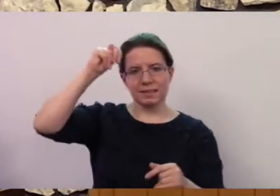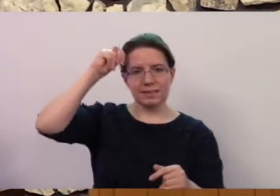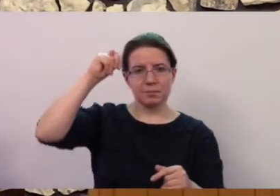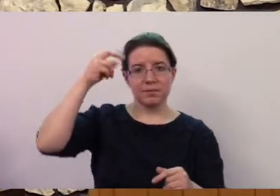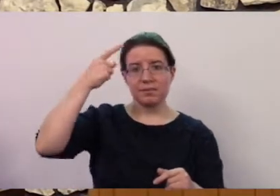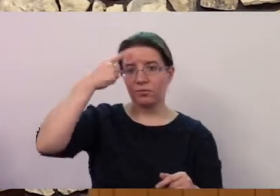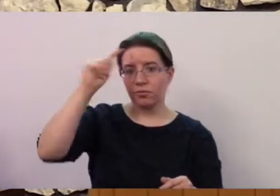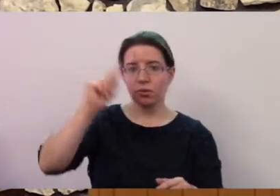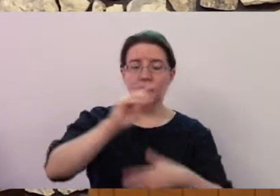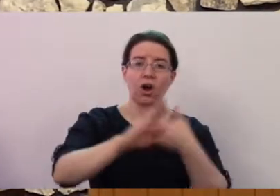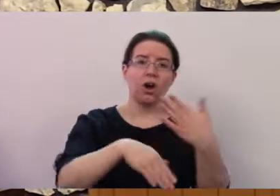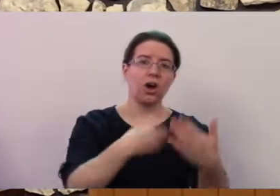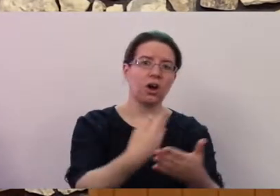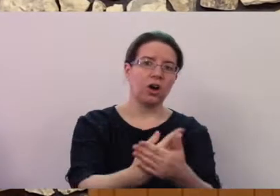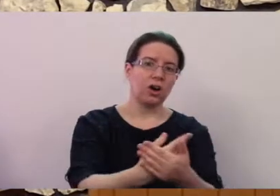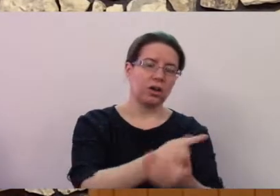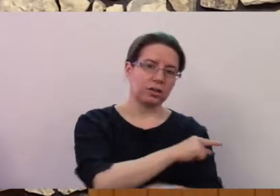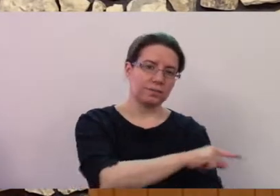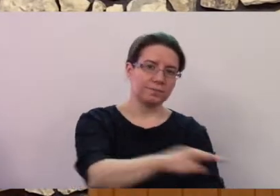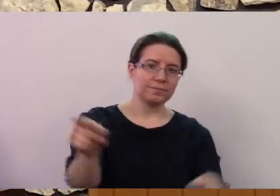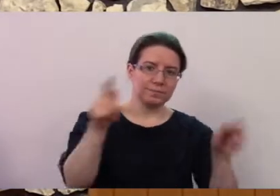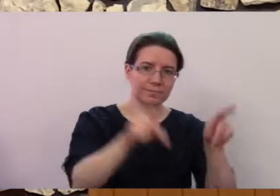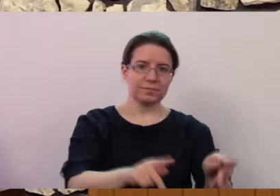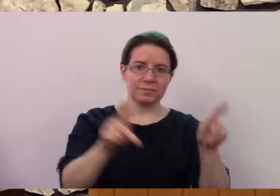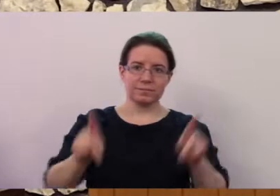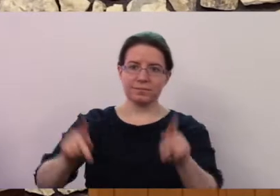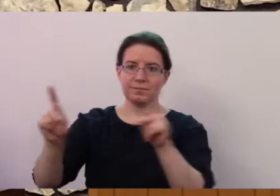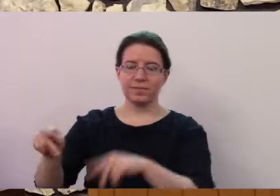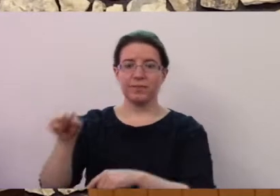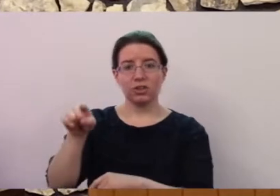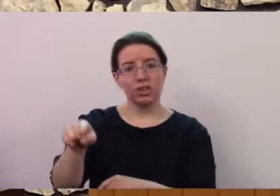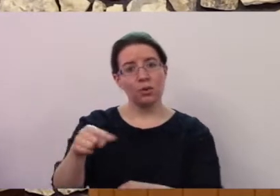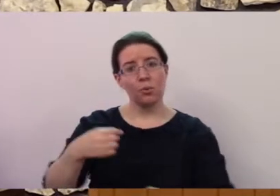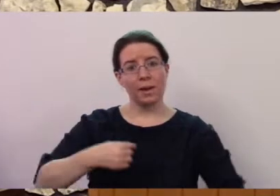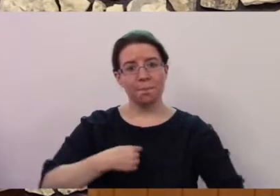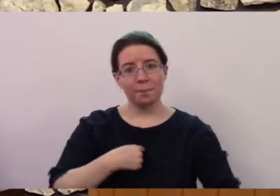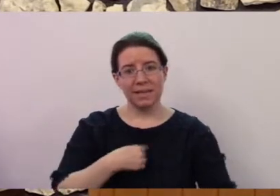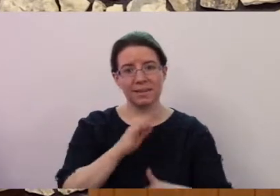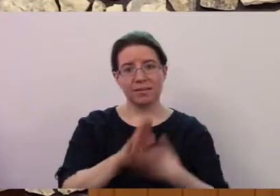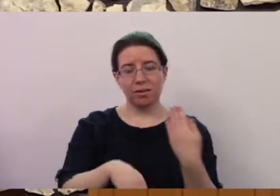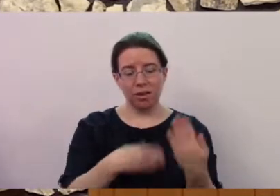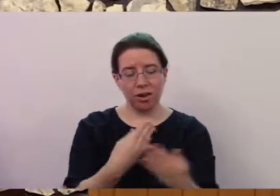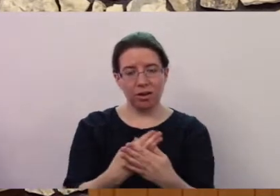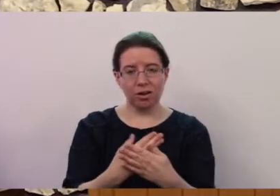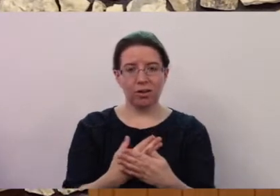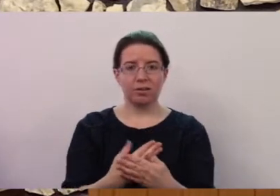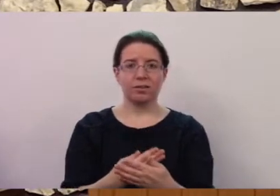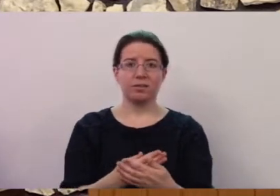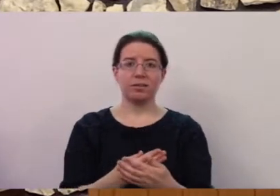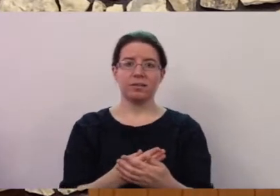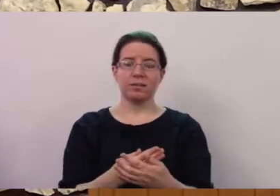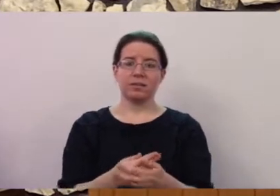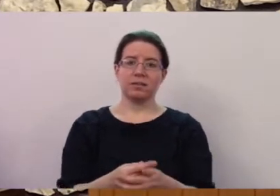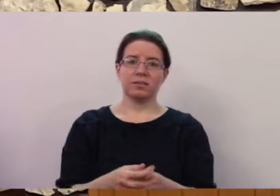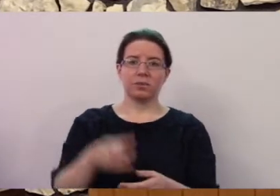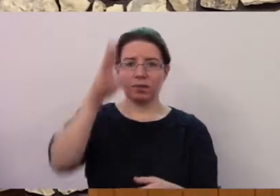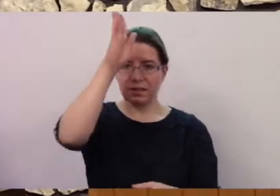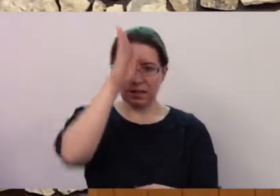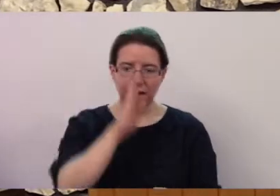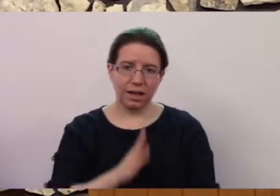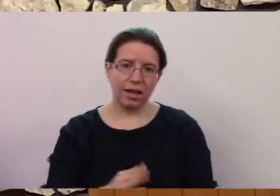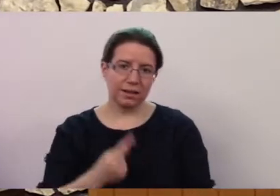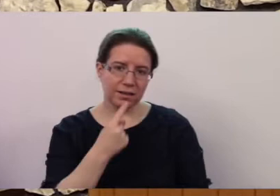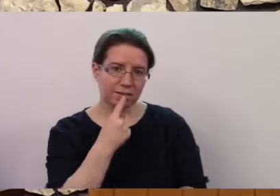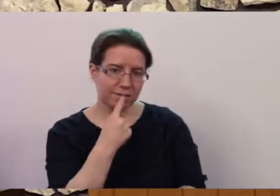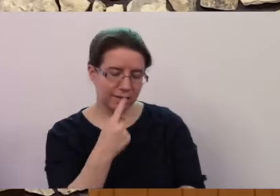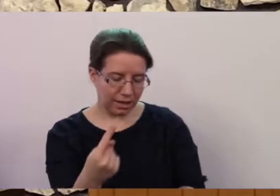must be born from above. Yes. The wonderful thing about the whole dialogue is that God communicates to us that